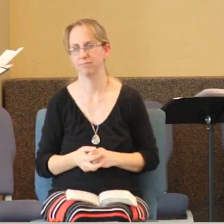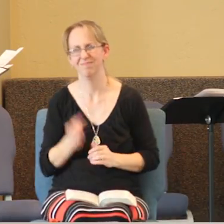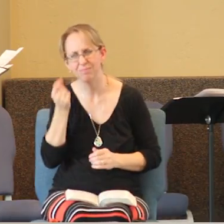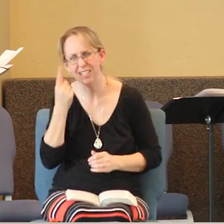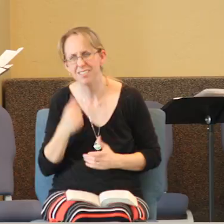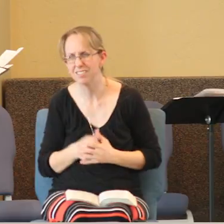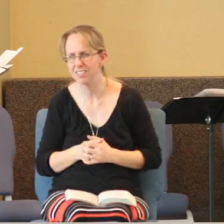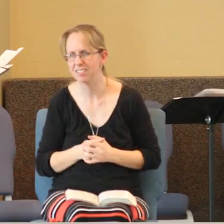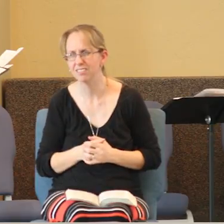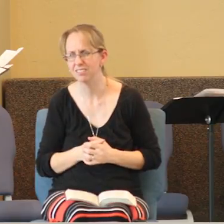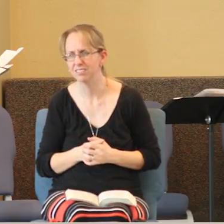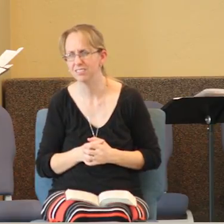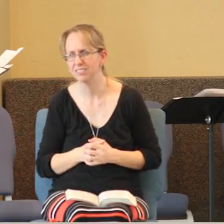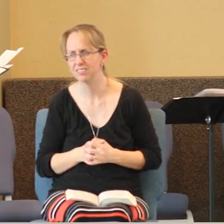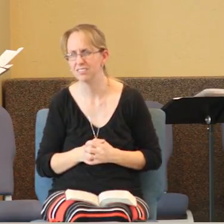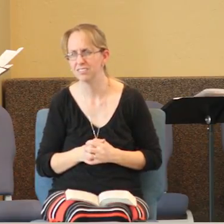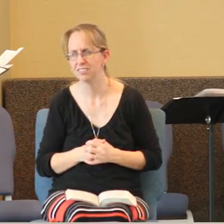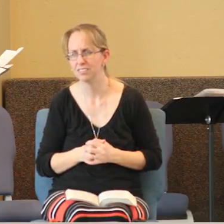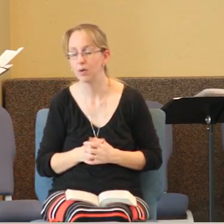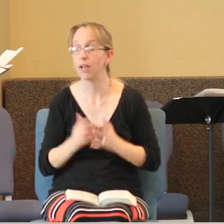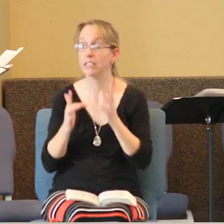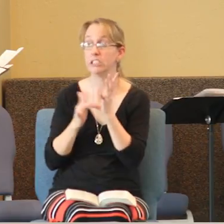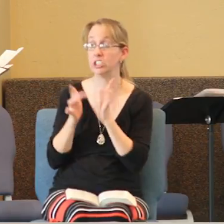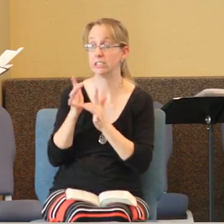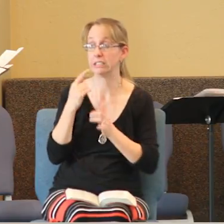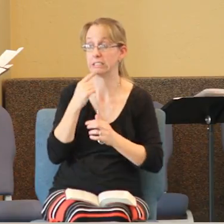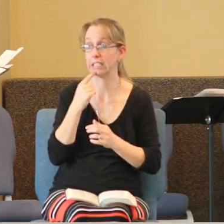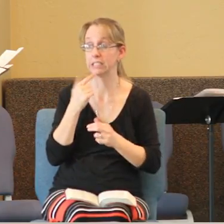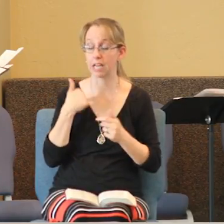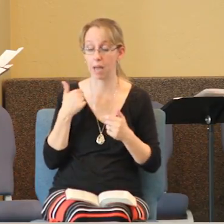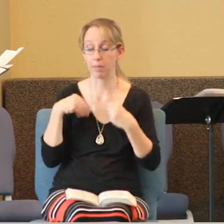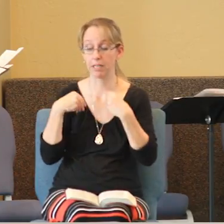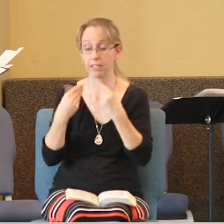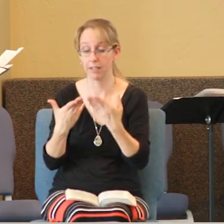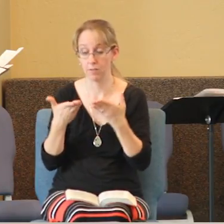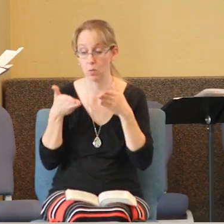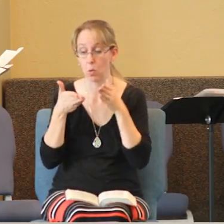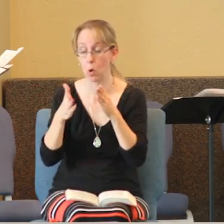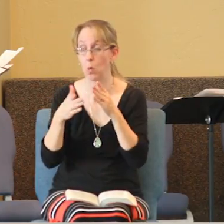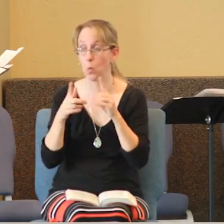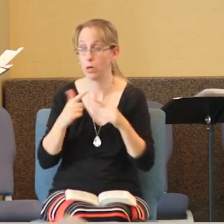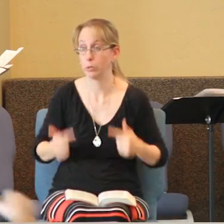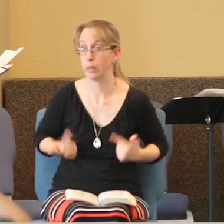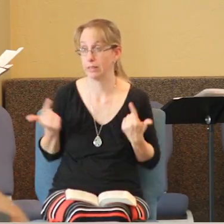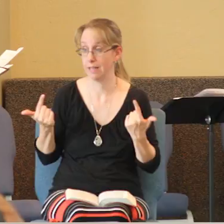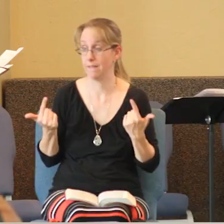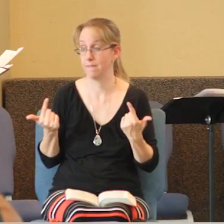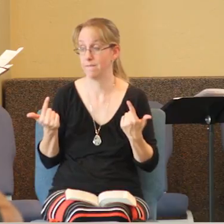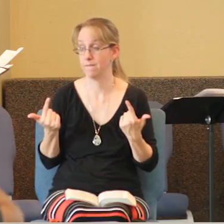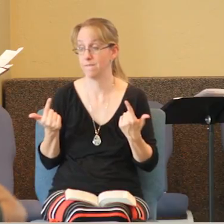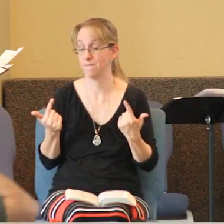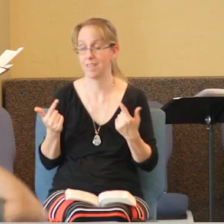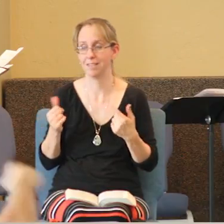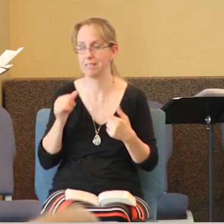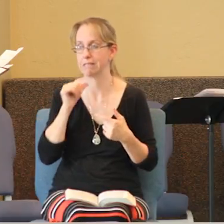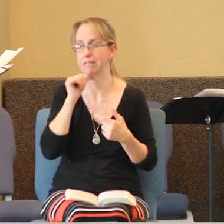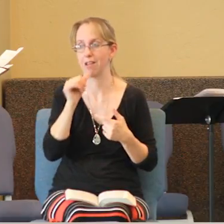sense? So Jesus says, I'm going to give you a way to live that's not yours.